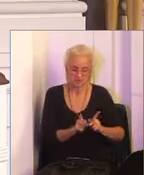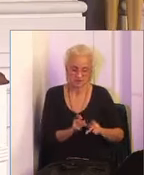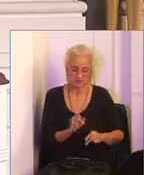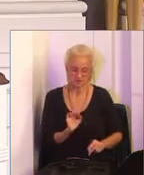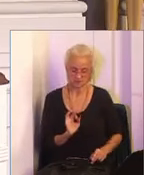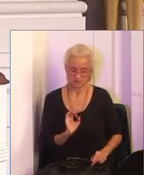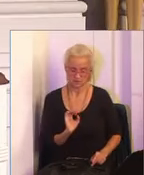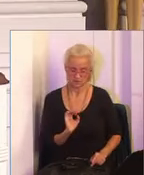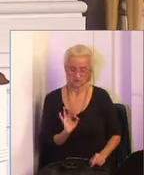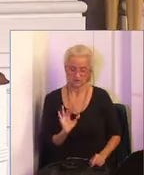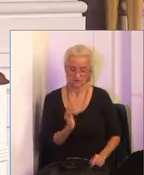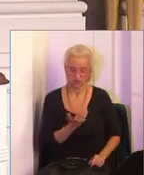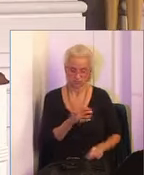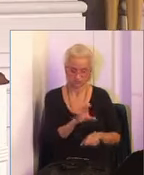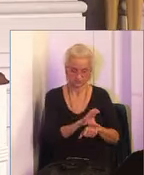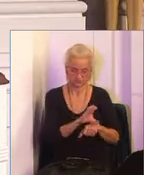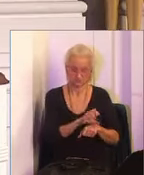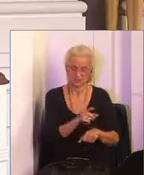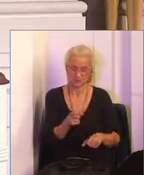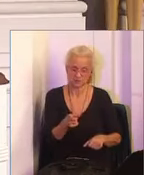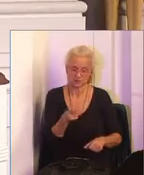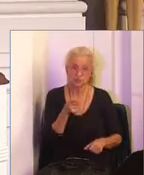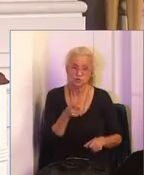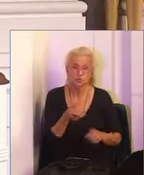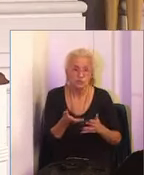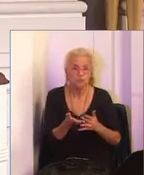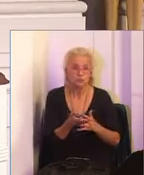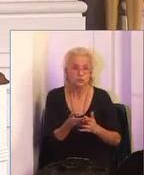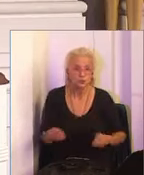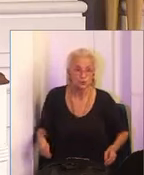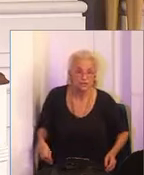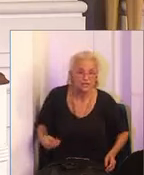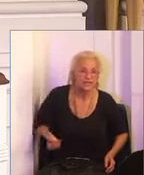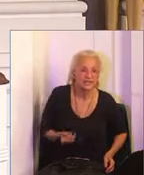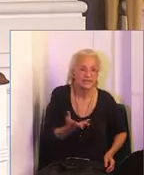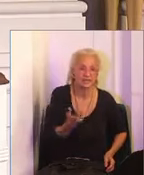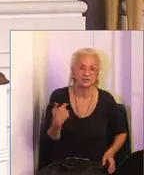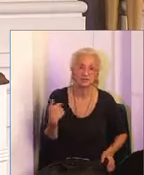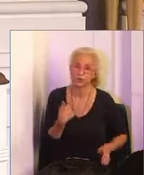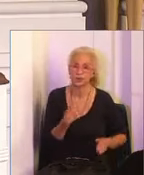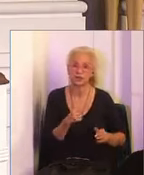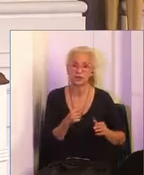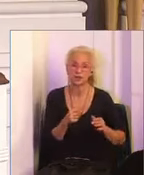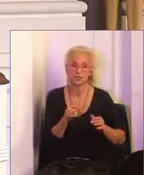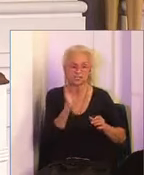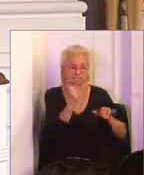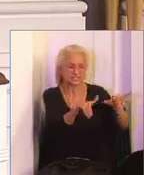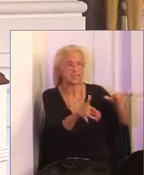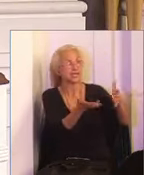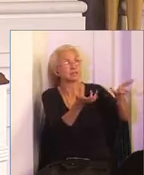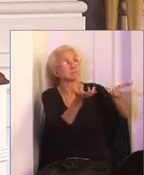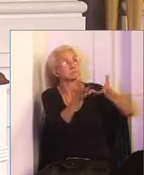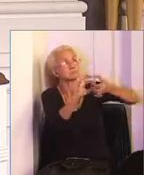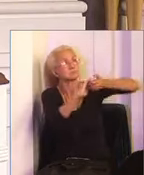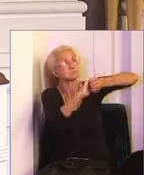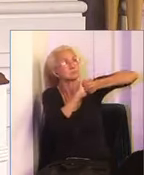church, that through giving we are remaining close to God and God's